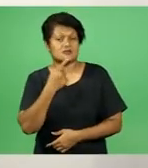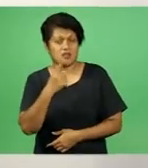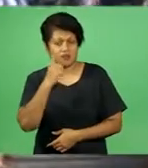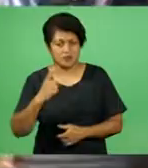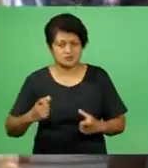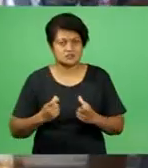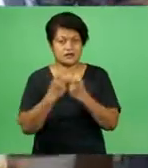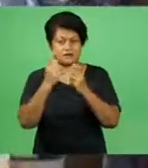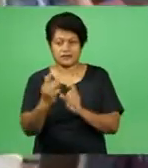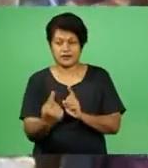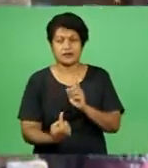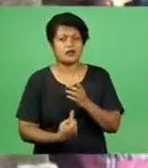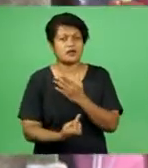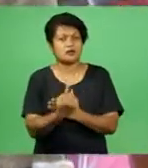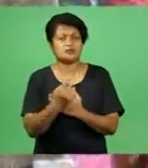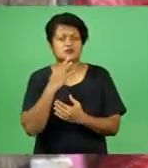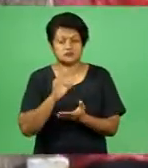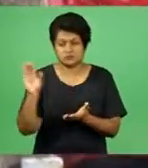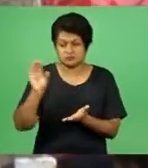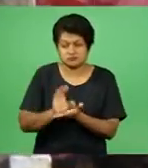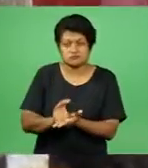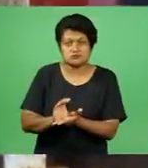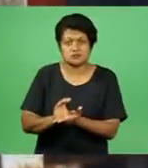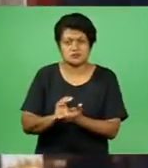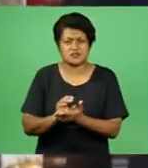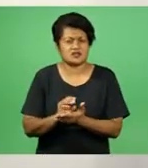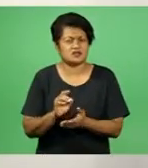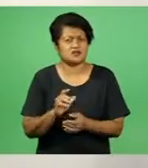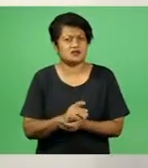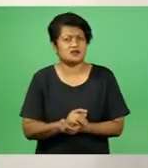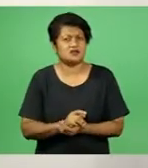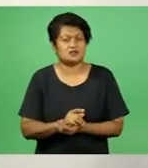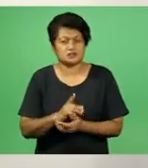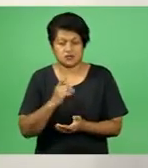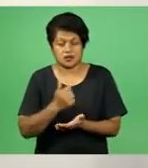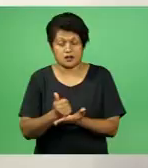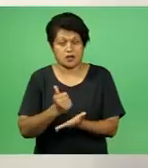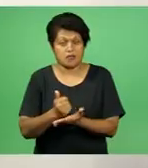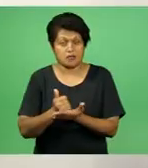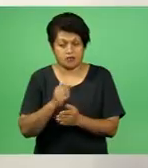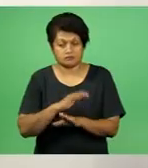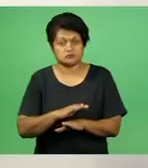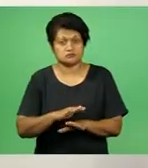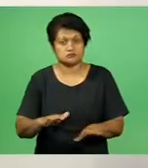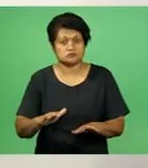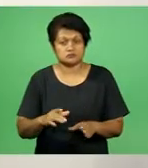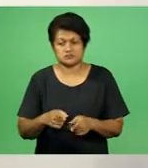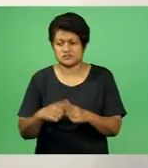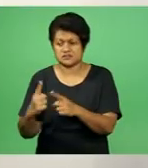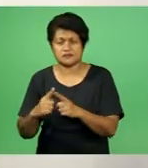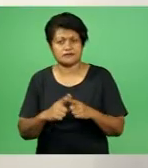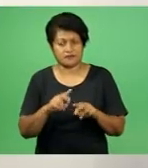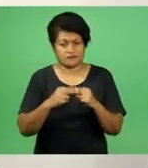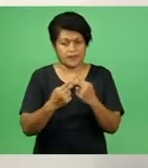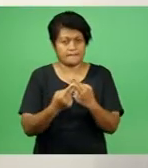they face when compensating people is informal adoptions. So there are a number of kids raised by different family members, and